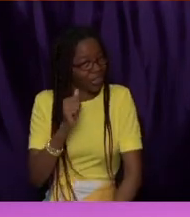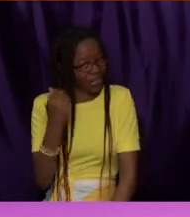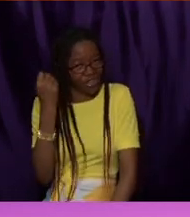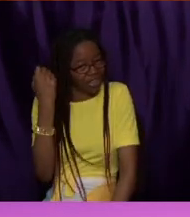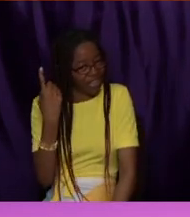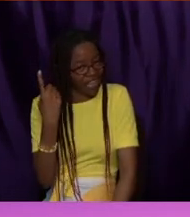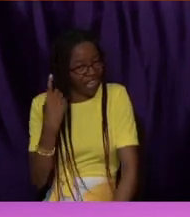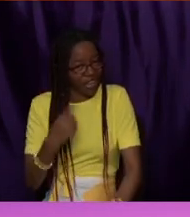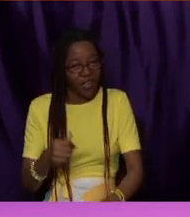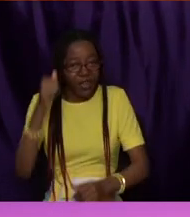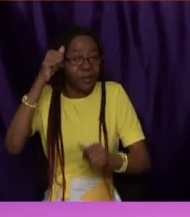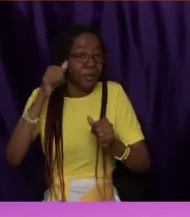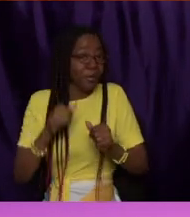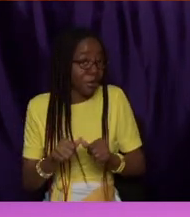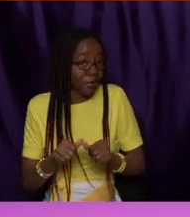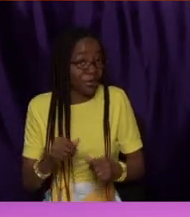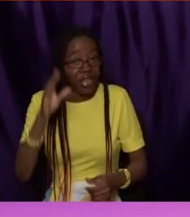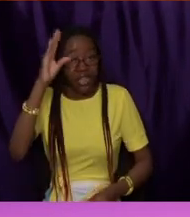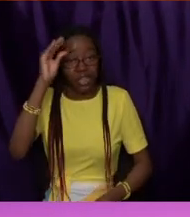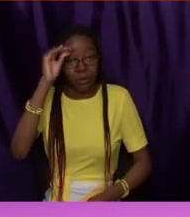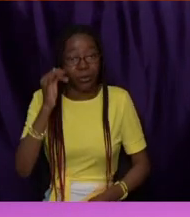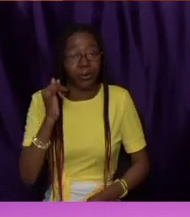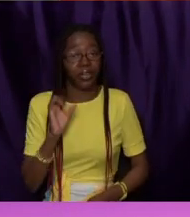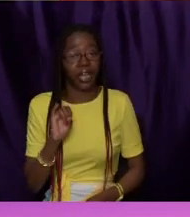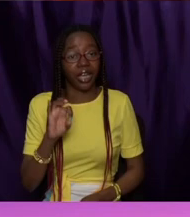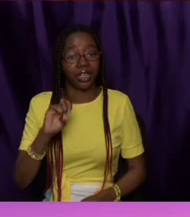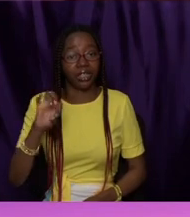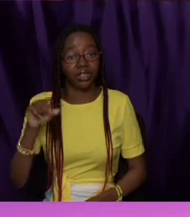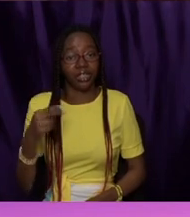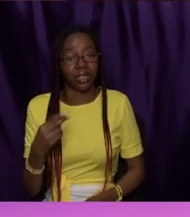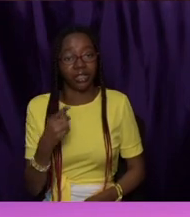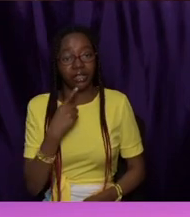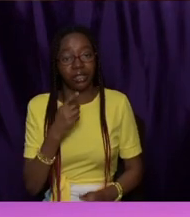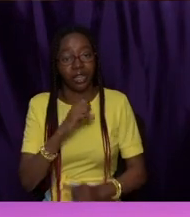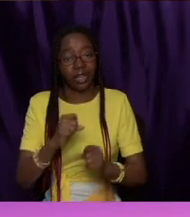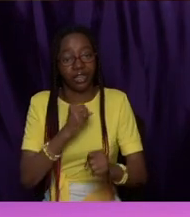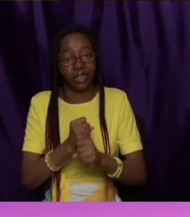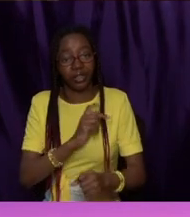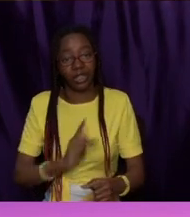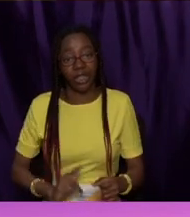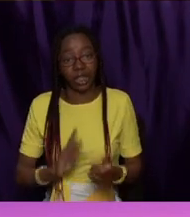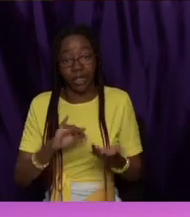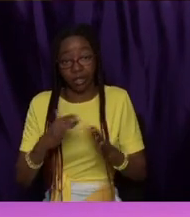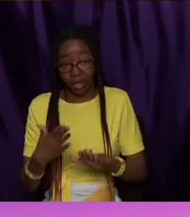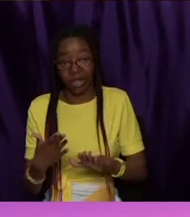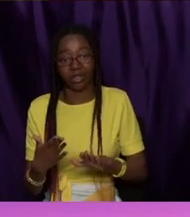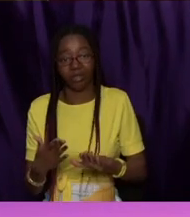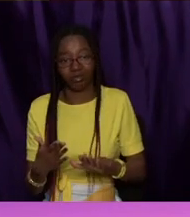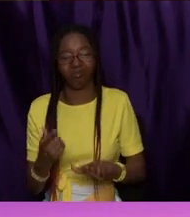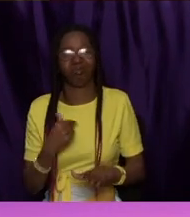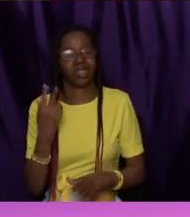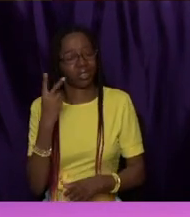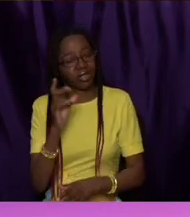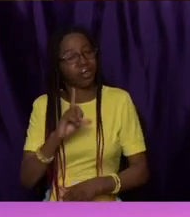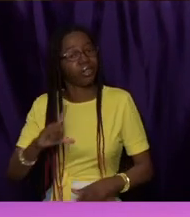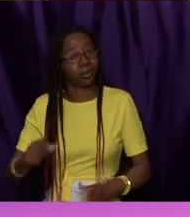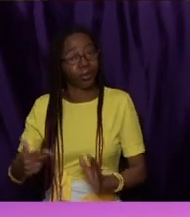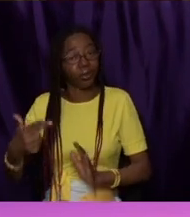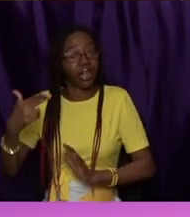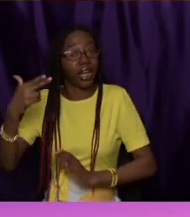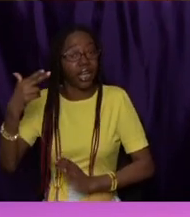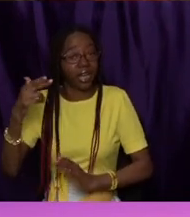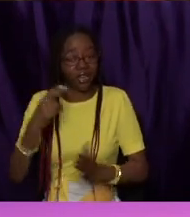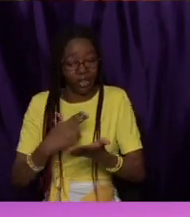You remember that your boy Isaiah said, in the year that King Uzziah died, I saw the Lord high